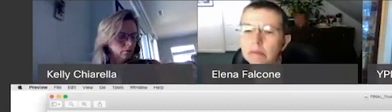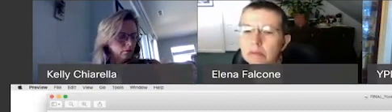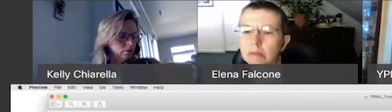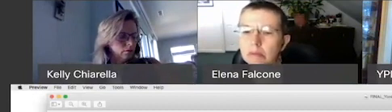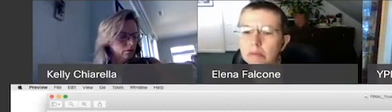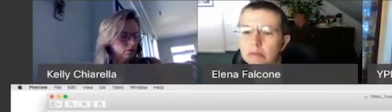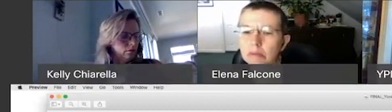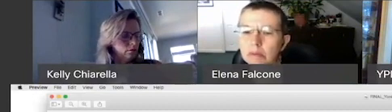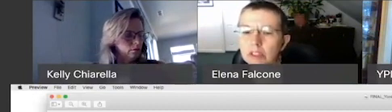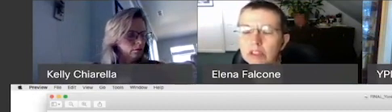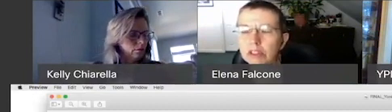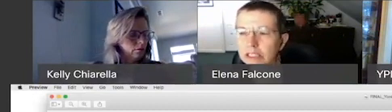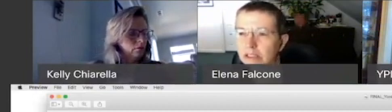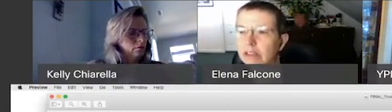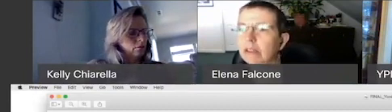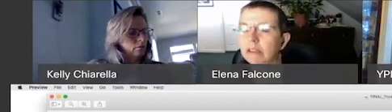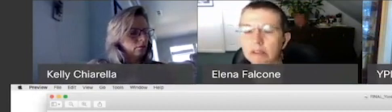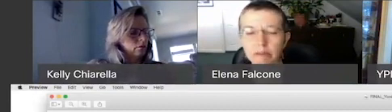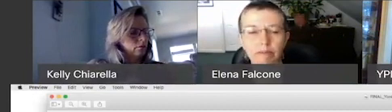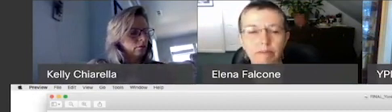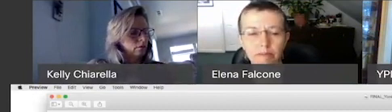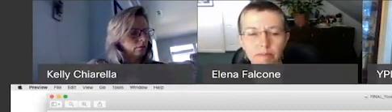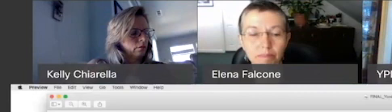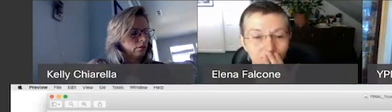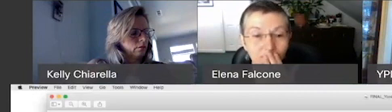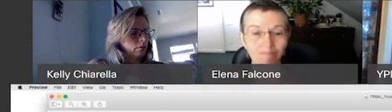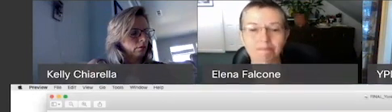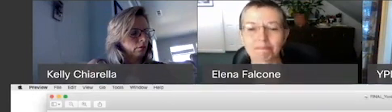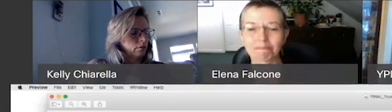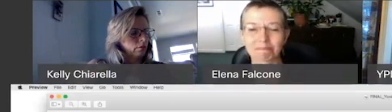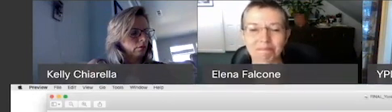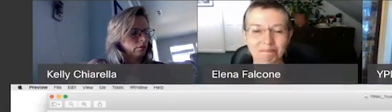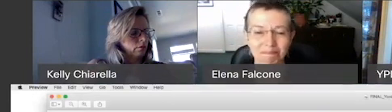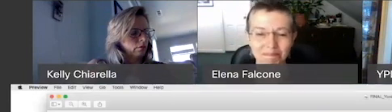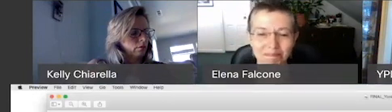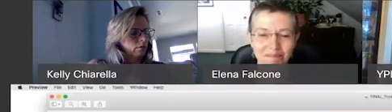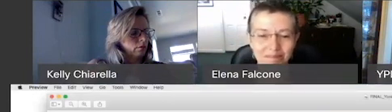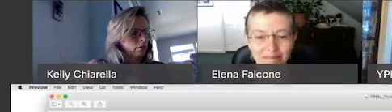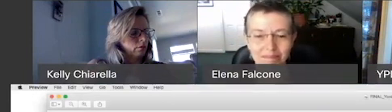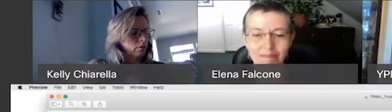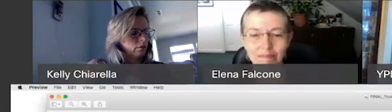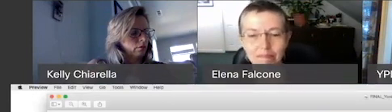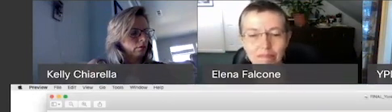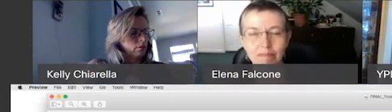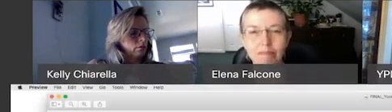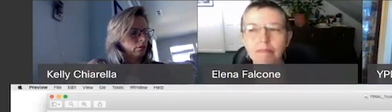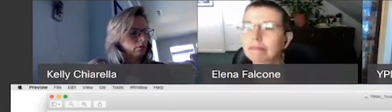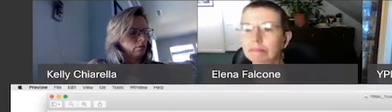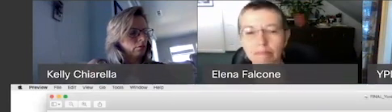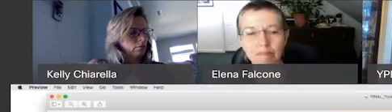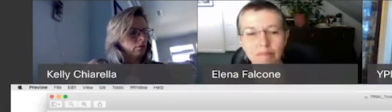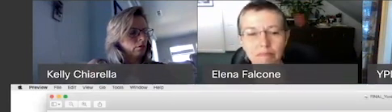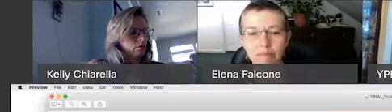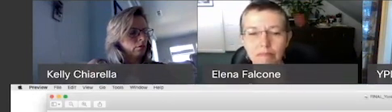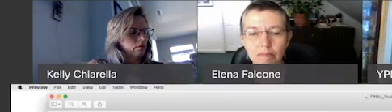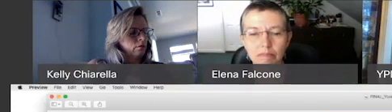tracing is now being used to follow people who are known to be infected with coronavirus, to warn people they came in contact with so that those people can